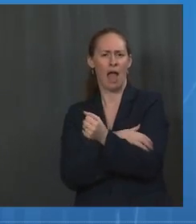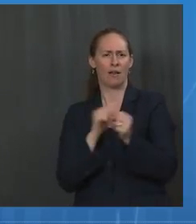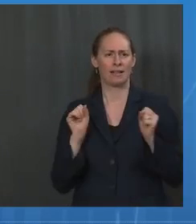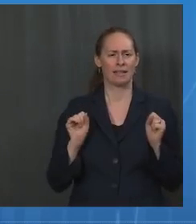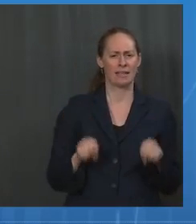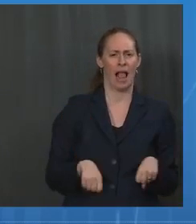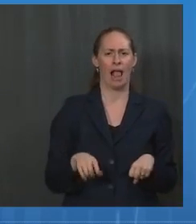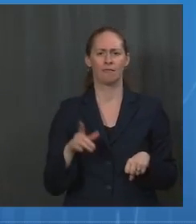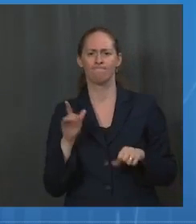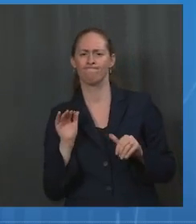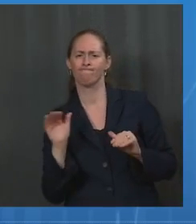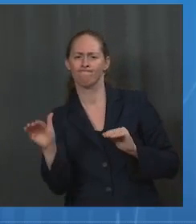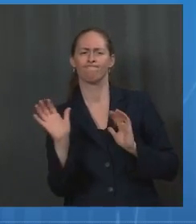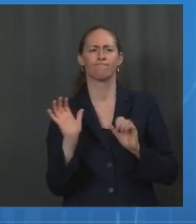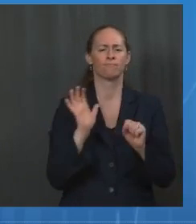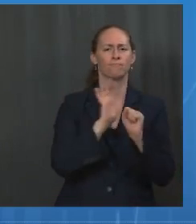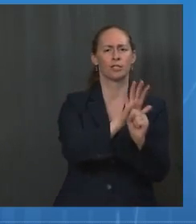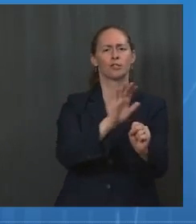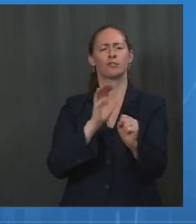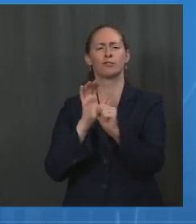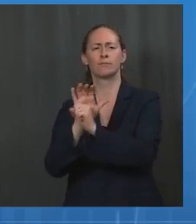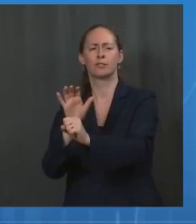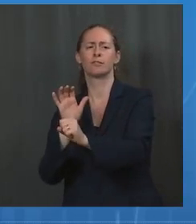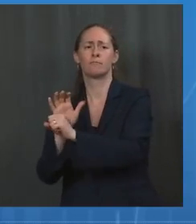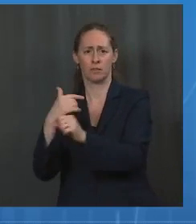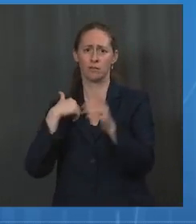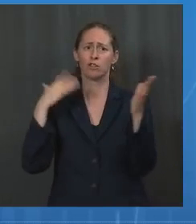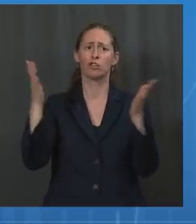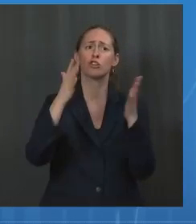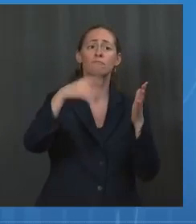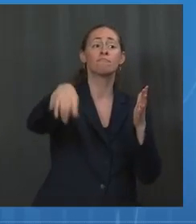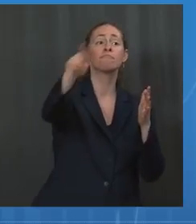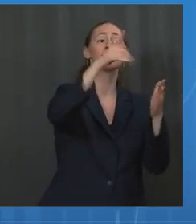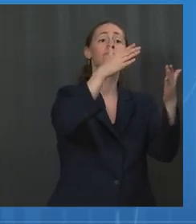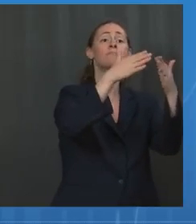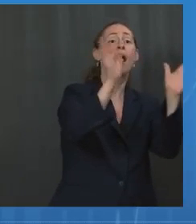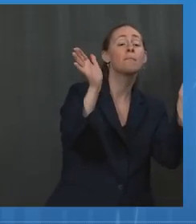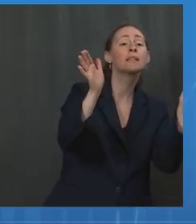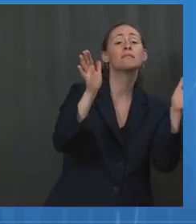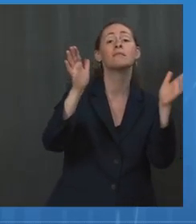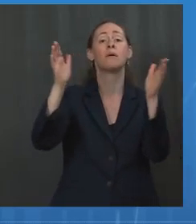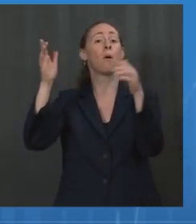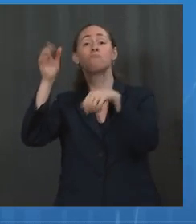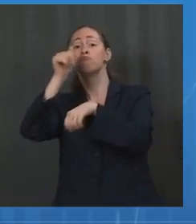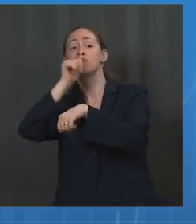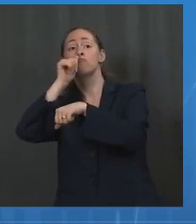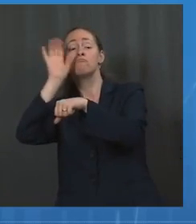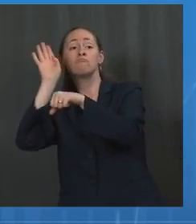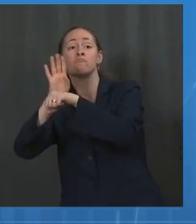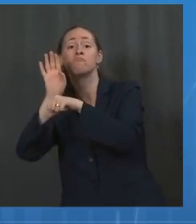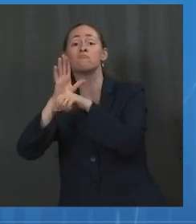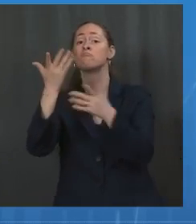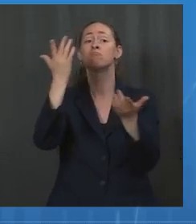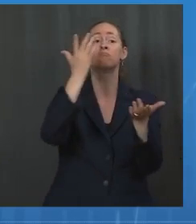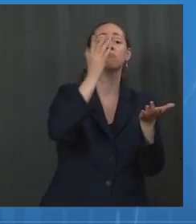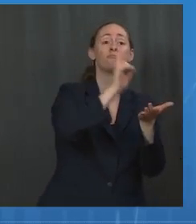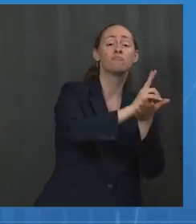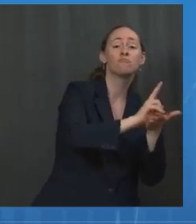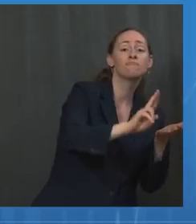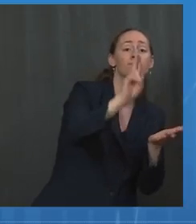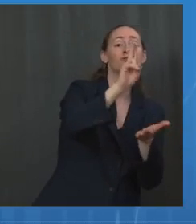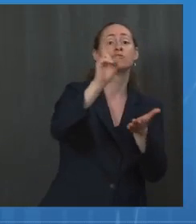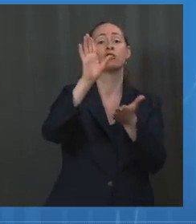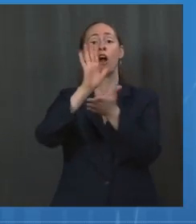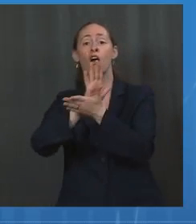requirements. And we're all very heartened by the fact that private sector, public sector, schools